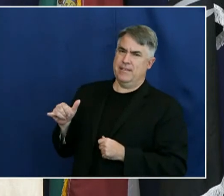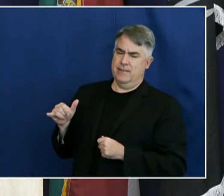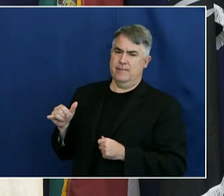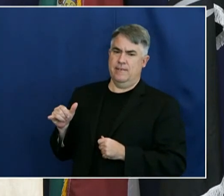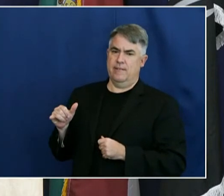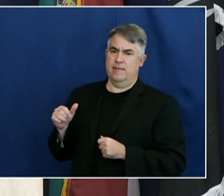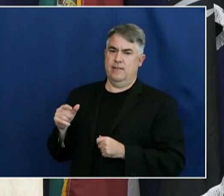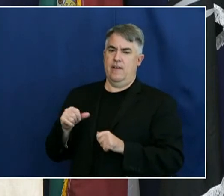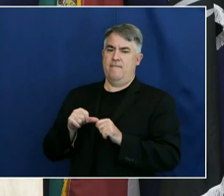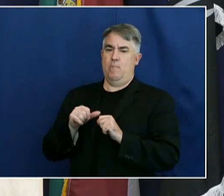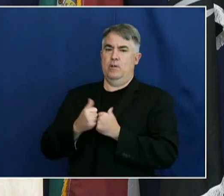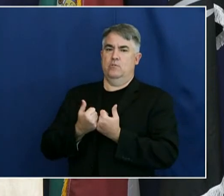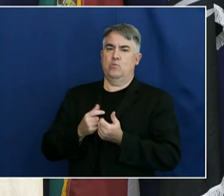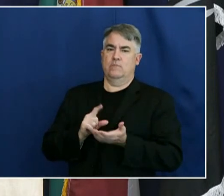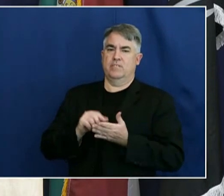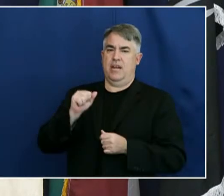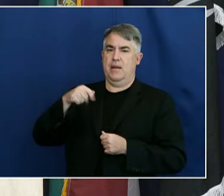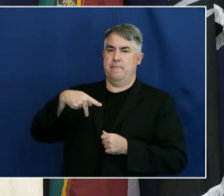Associated Press.